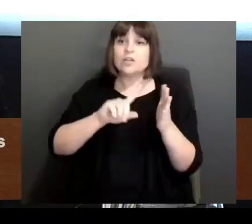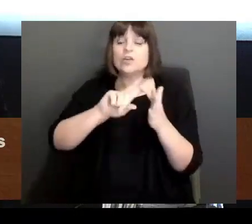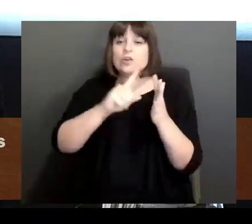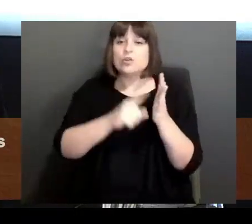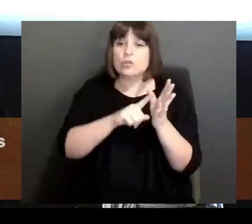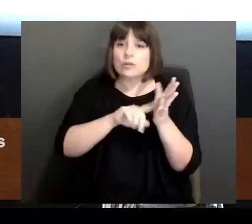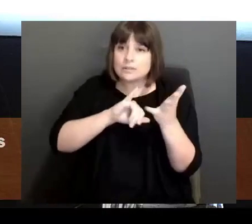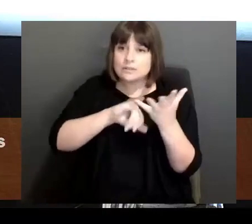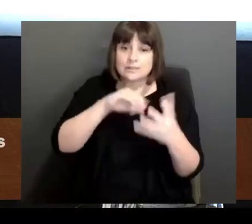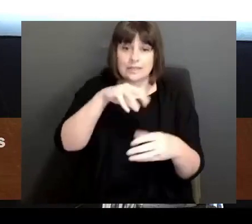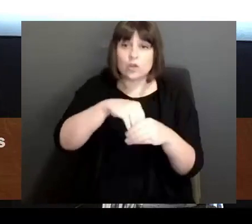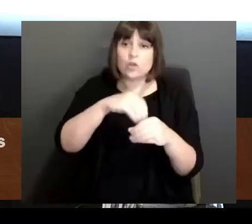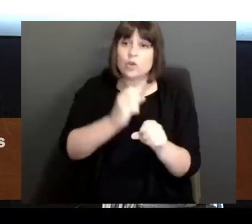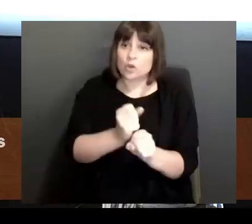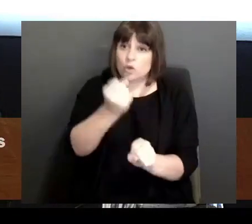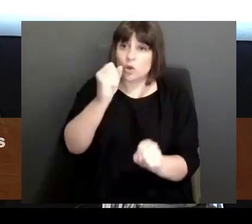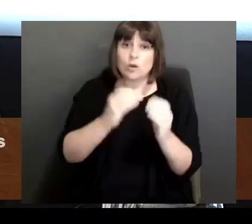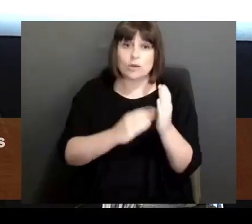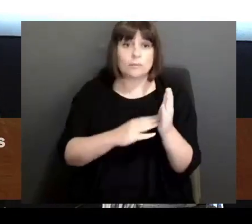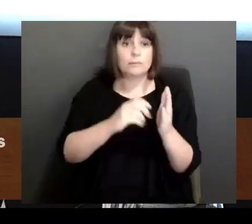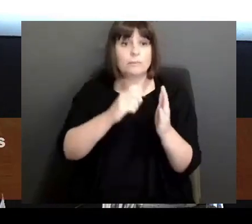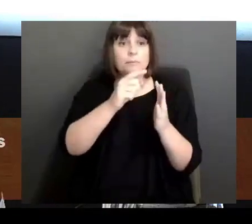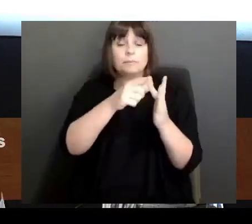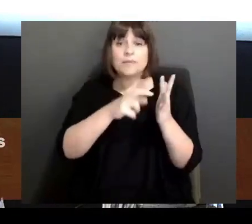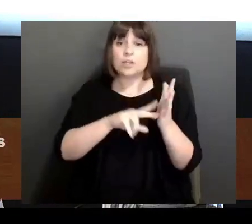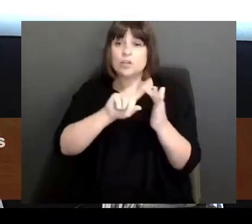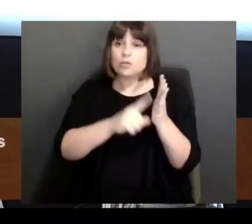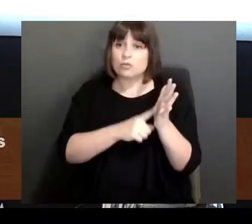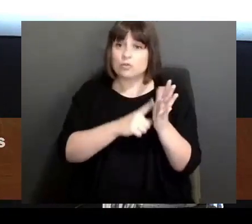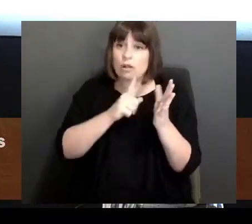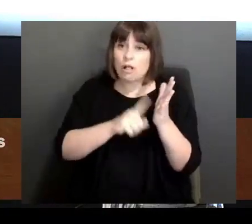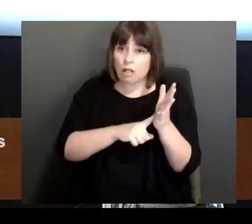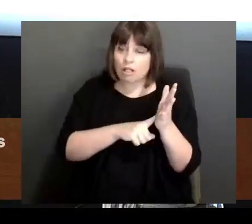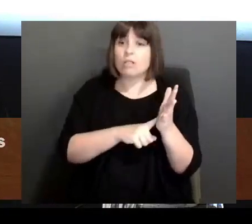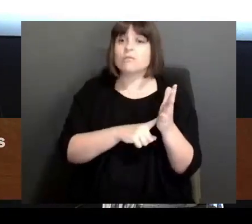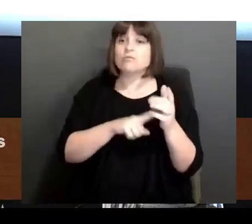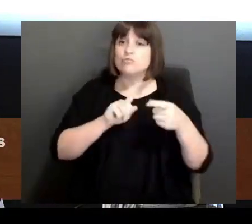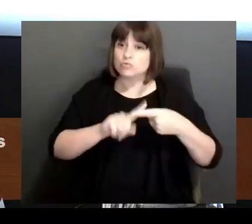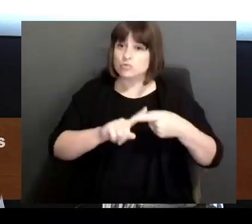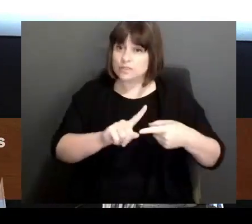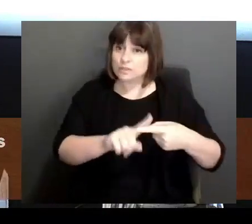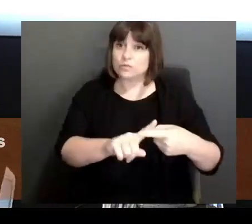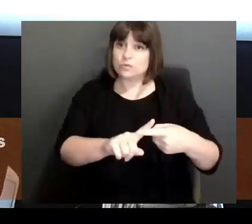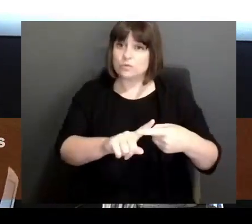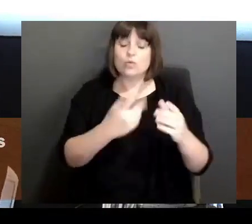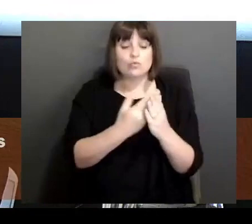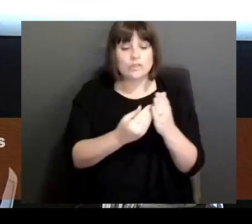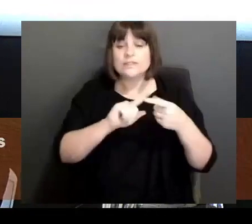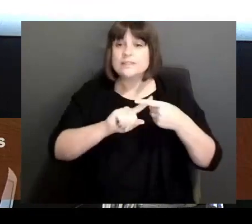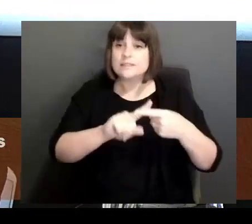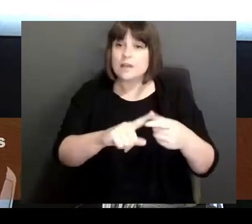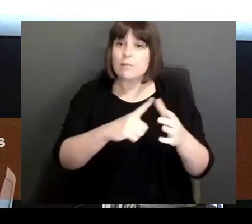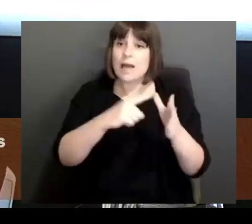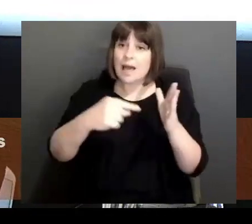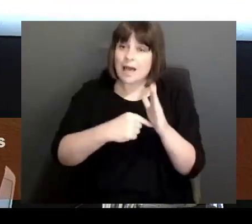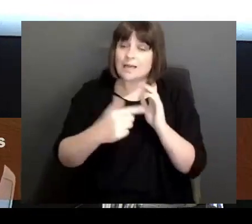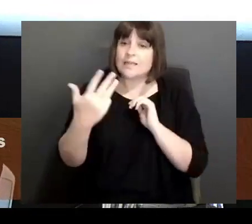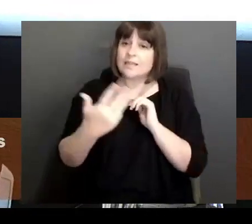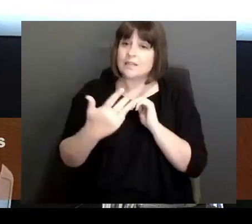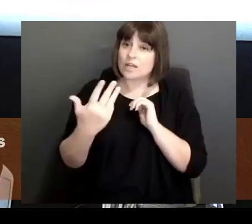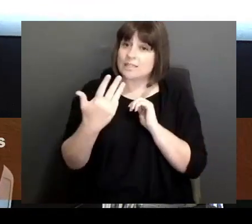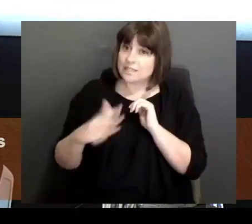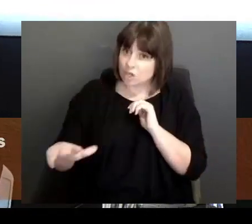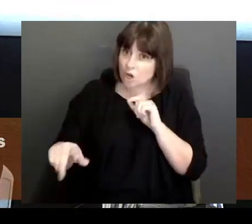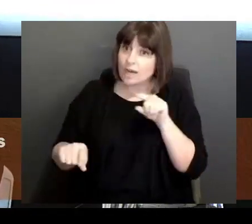and they are the Mineral Resources Sustainable Development Act of 1990, Mineral Resources Sustainable Development Mineral